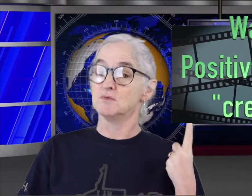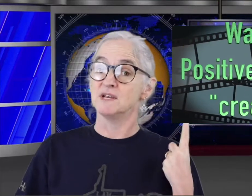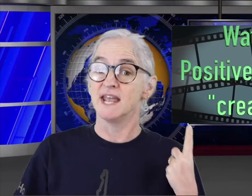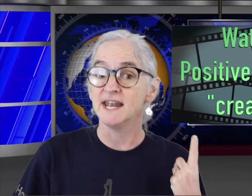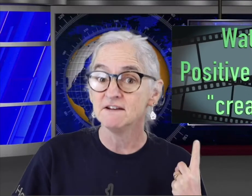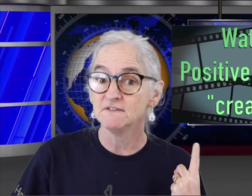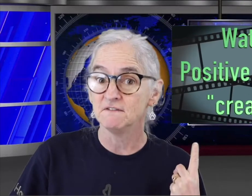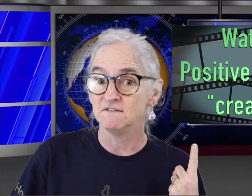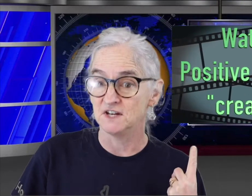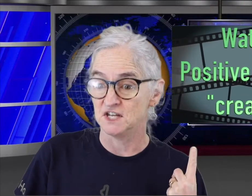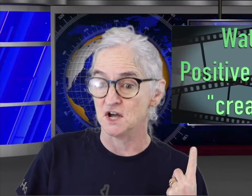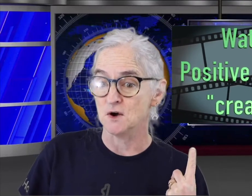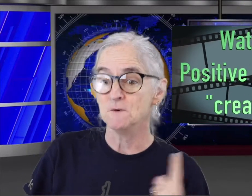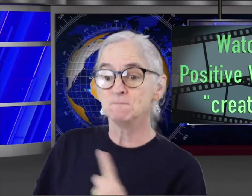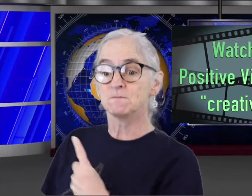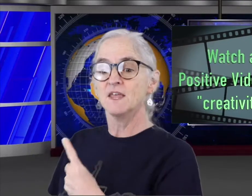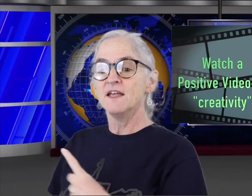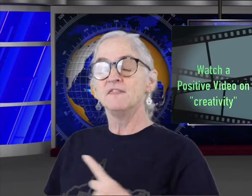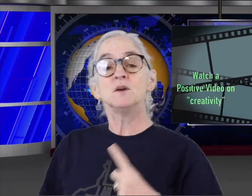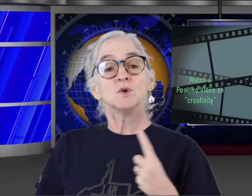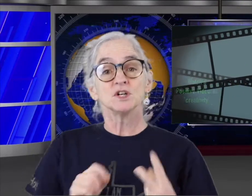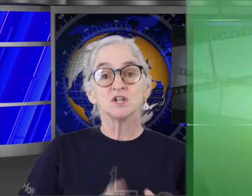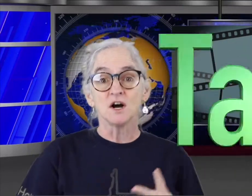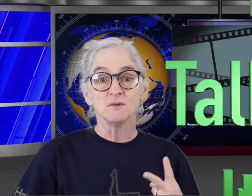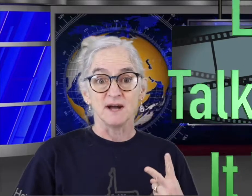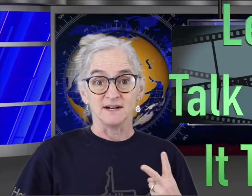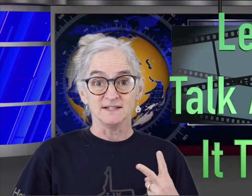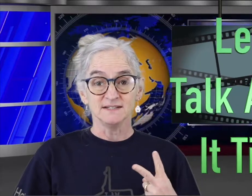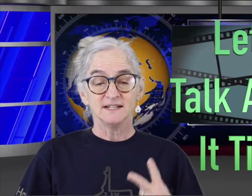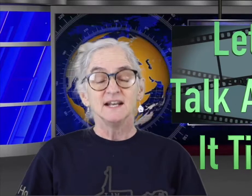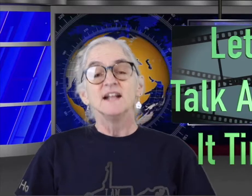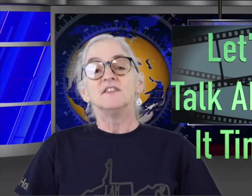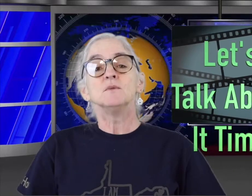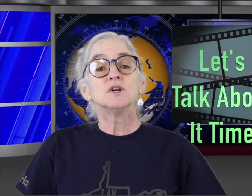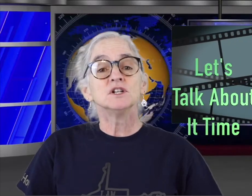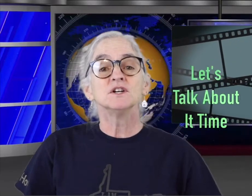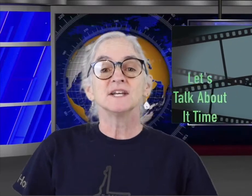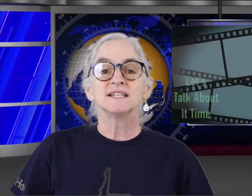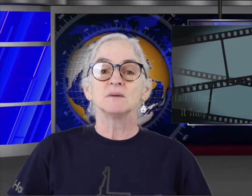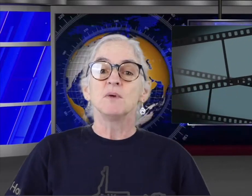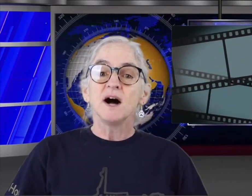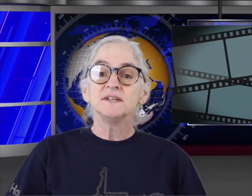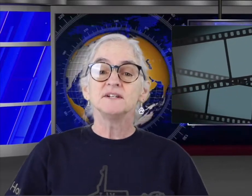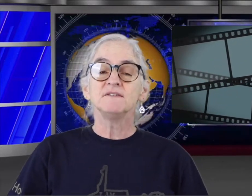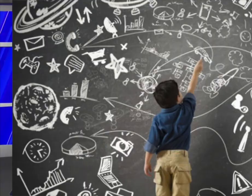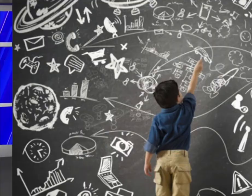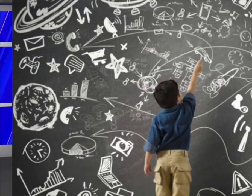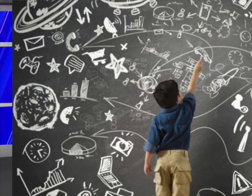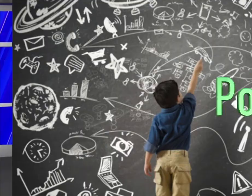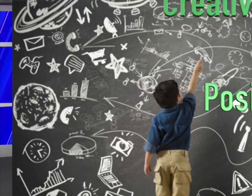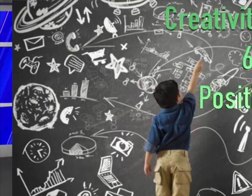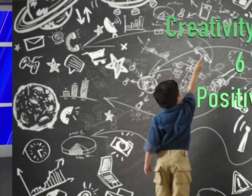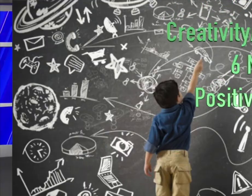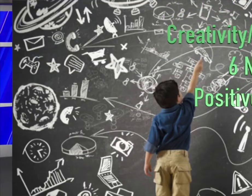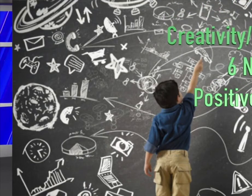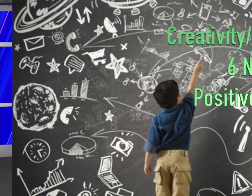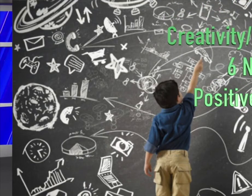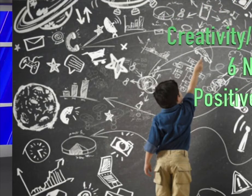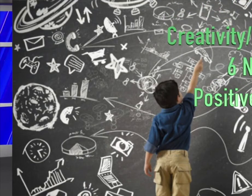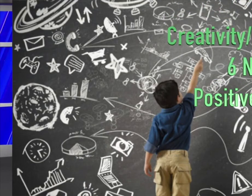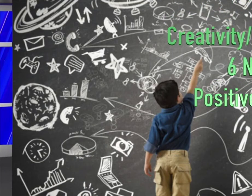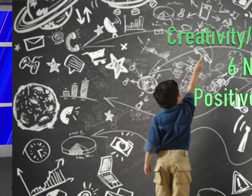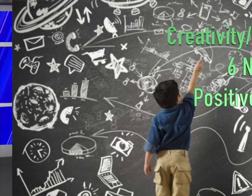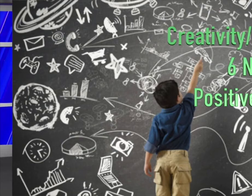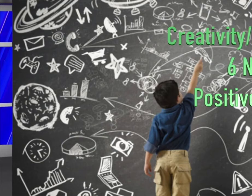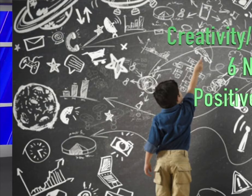a creative video, then we are going to talk about it, then we are going to look at some positive actions that you